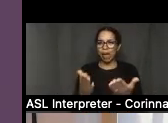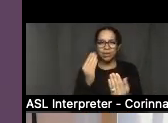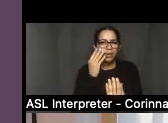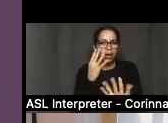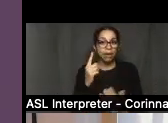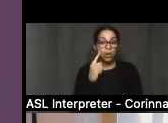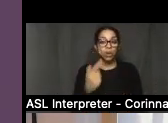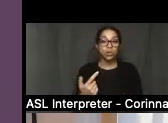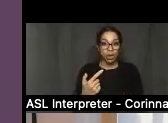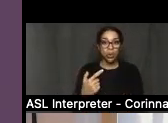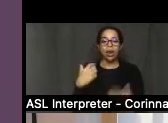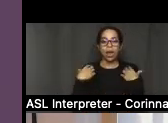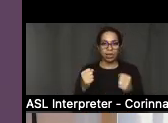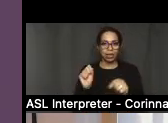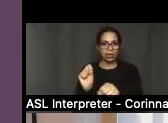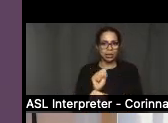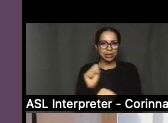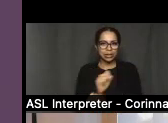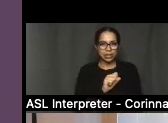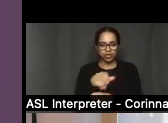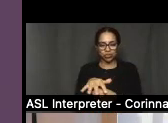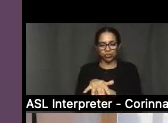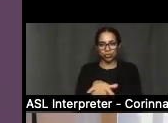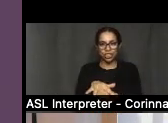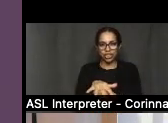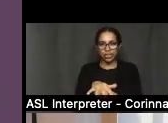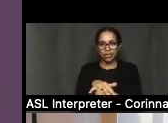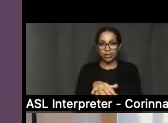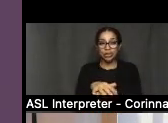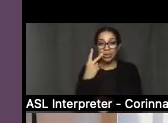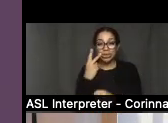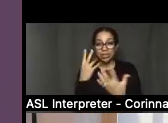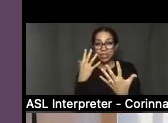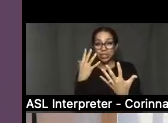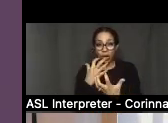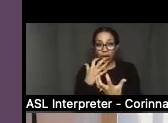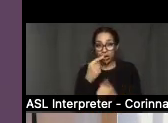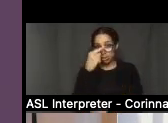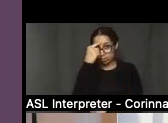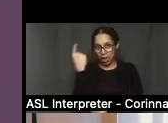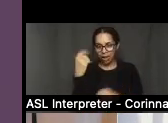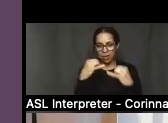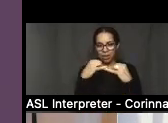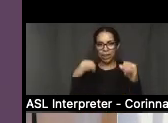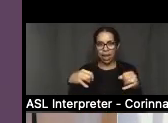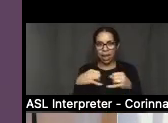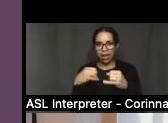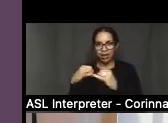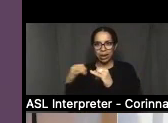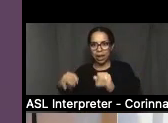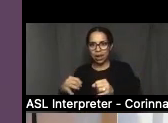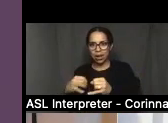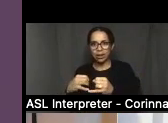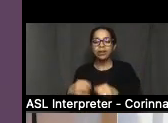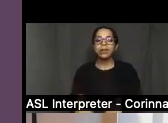health statistics regions. You see those regions outlined on the map in dark black. And this map shows the